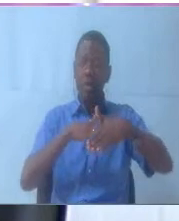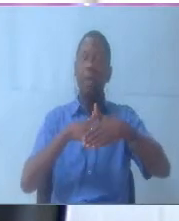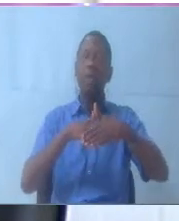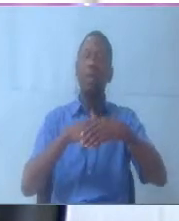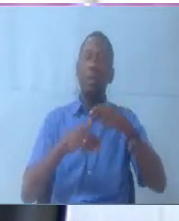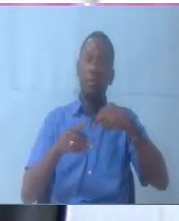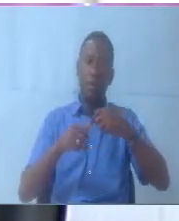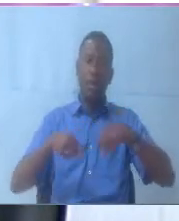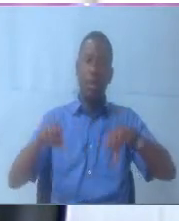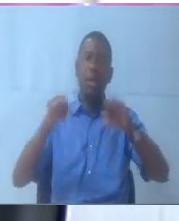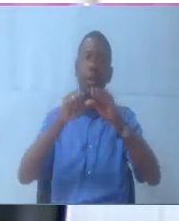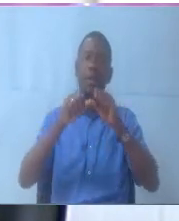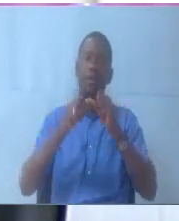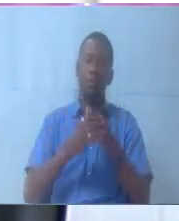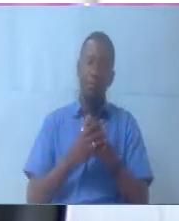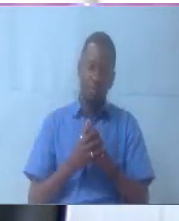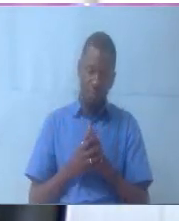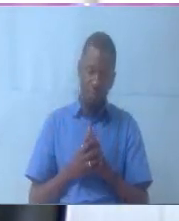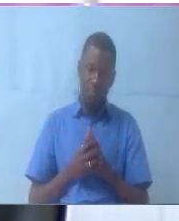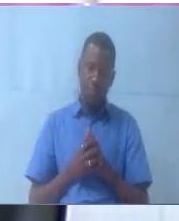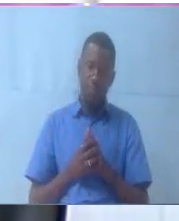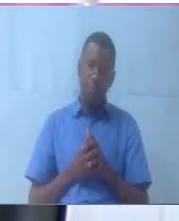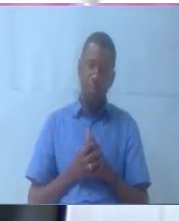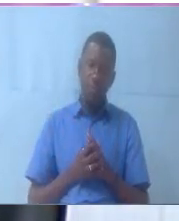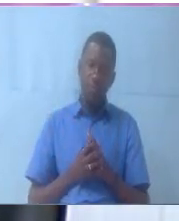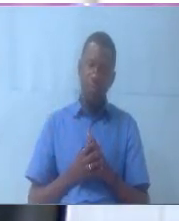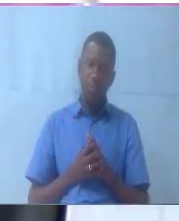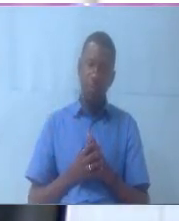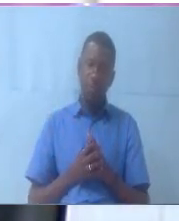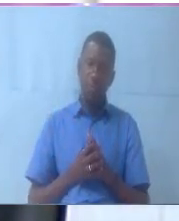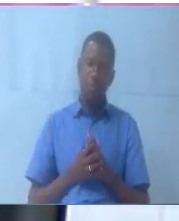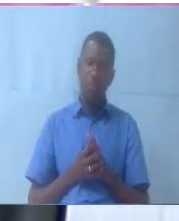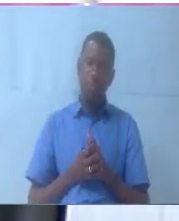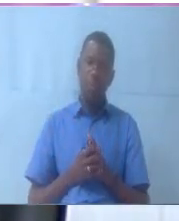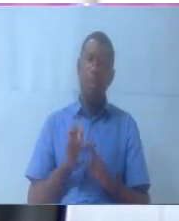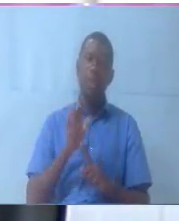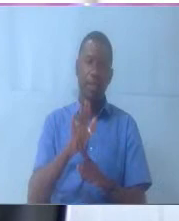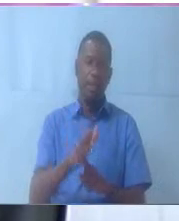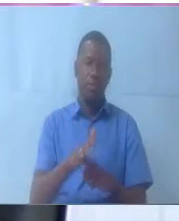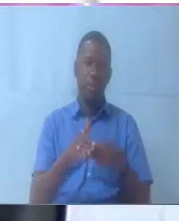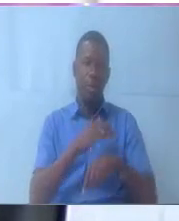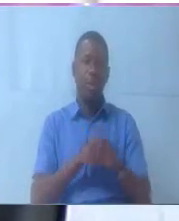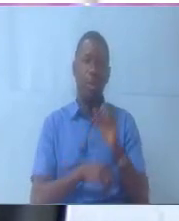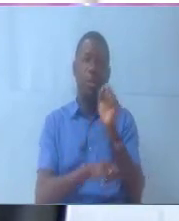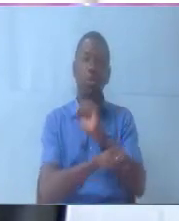alon ko ulbe sembo soto na dinkiral leto menu be laring Sukuta, Sukuta